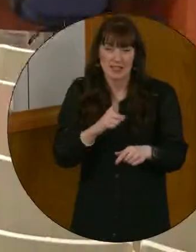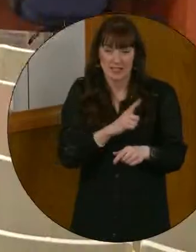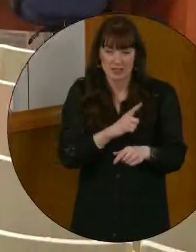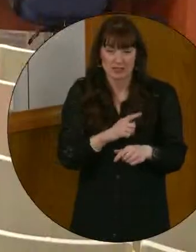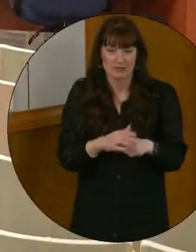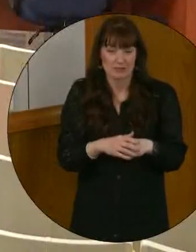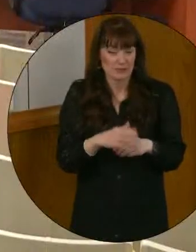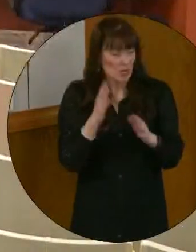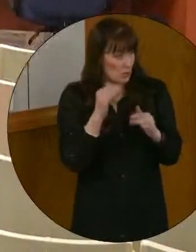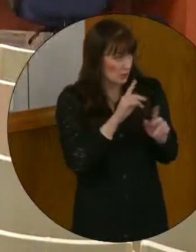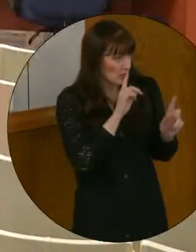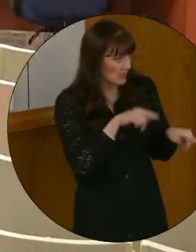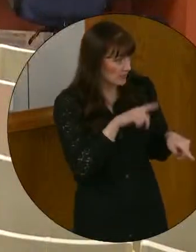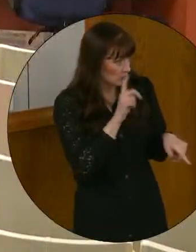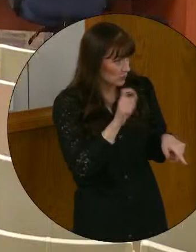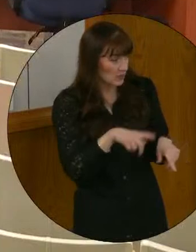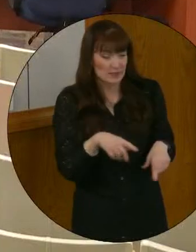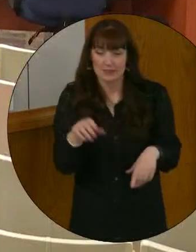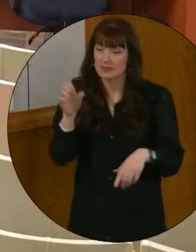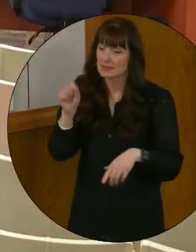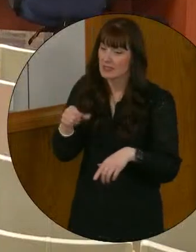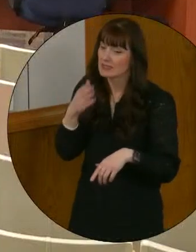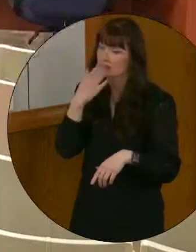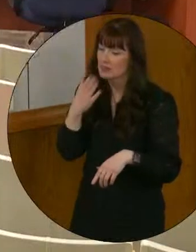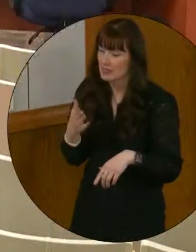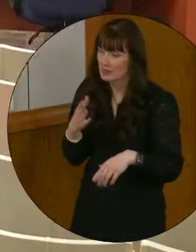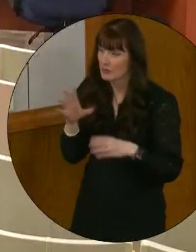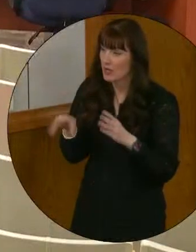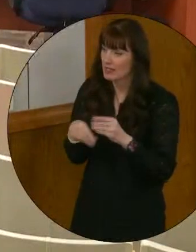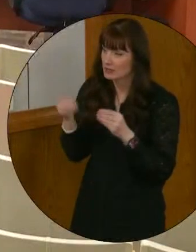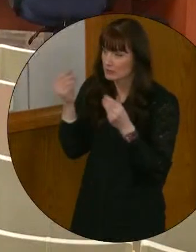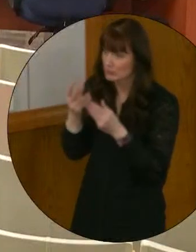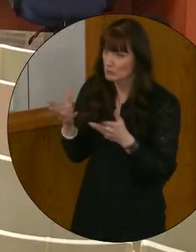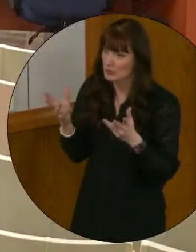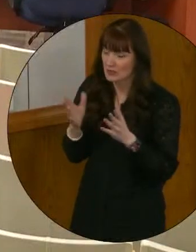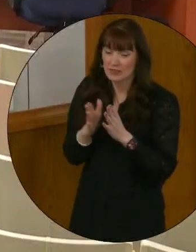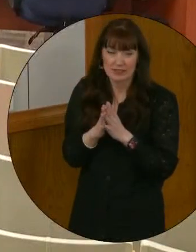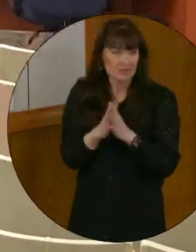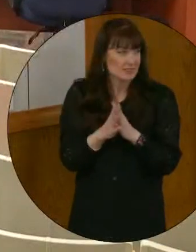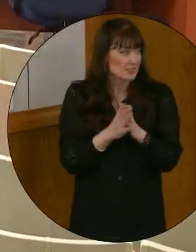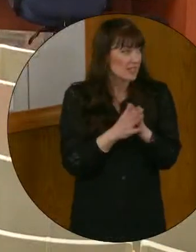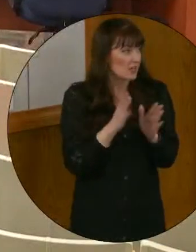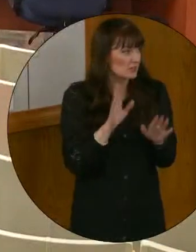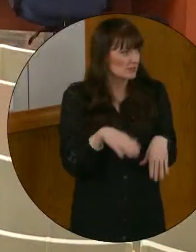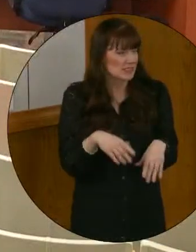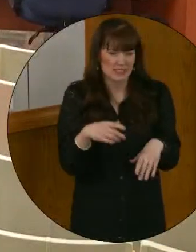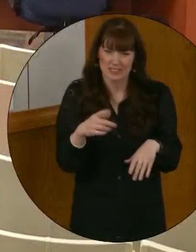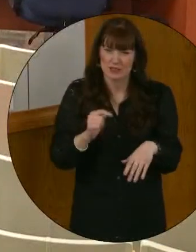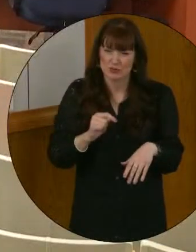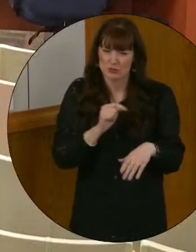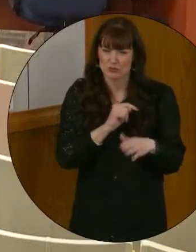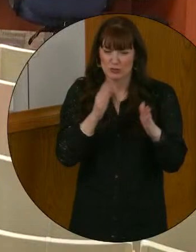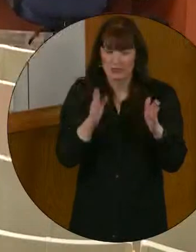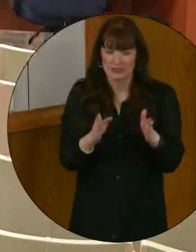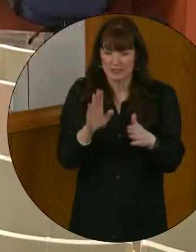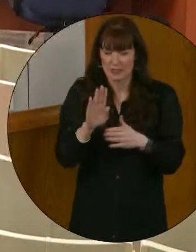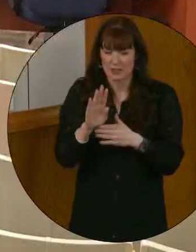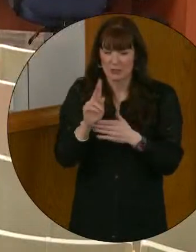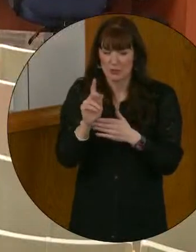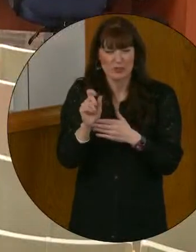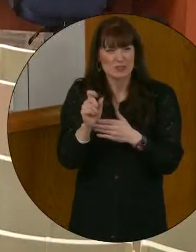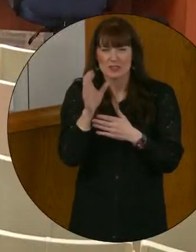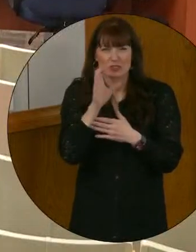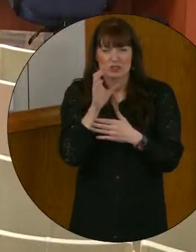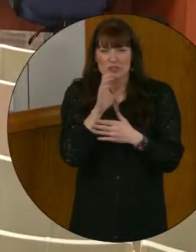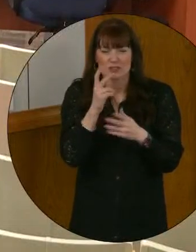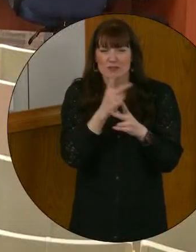hope that answers your question. It did. Thank you so much for that extra information. I guess I was just kind of like Trustee Brooks, searching for a way for